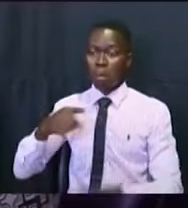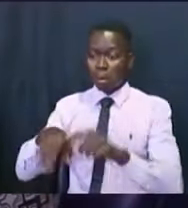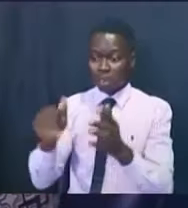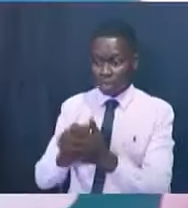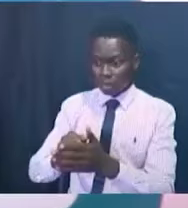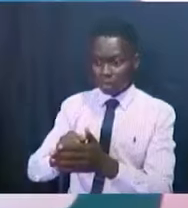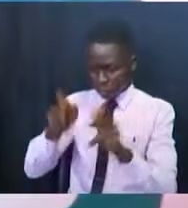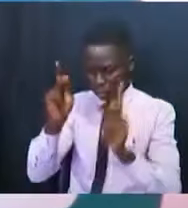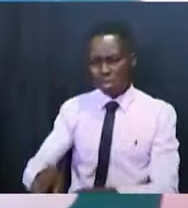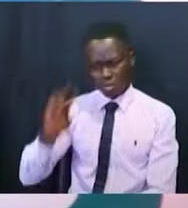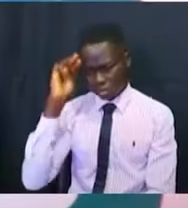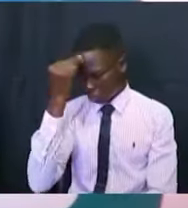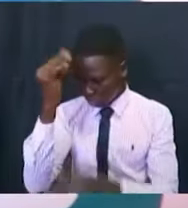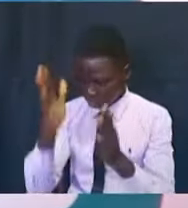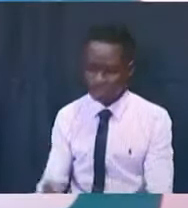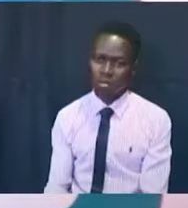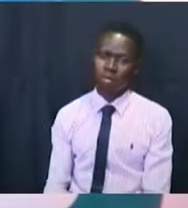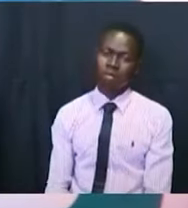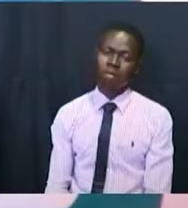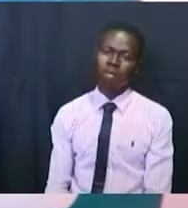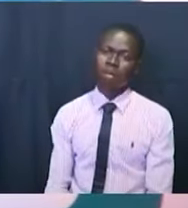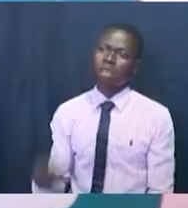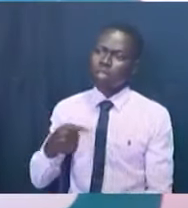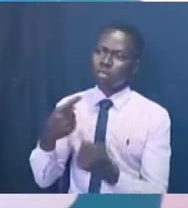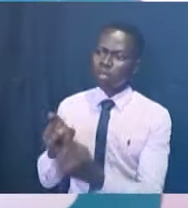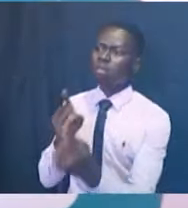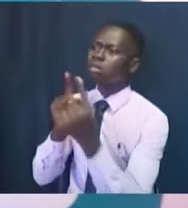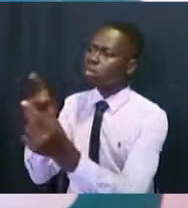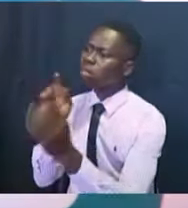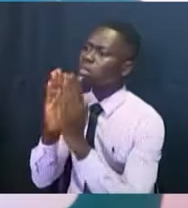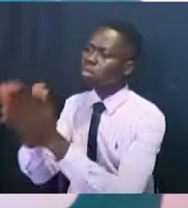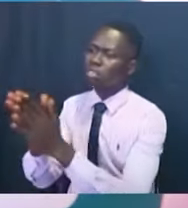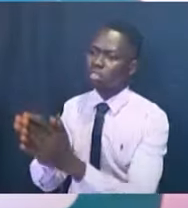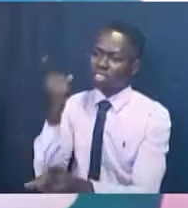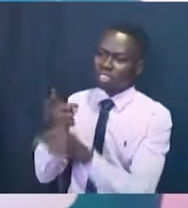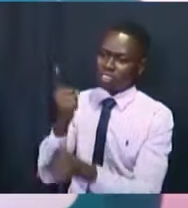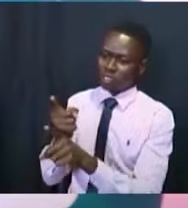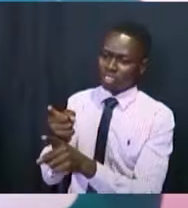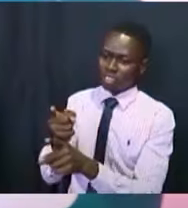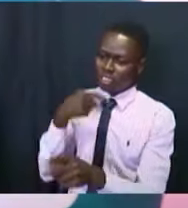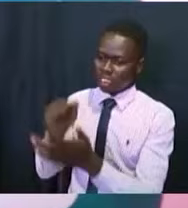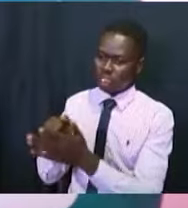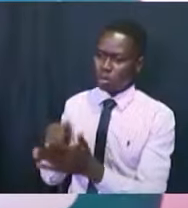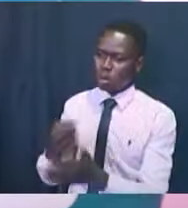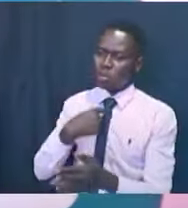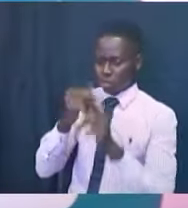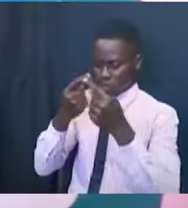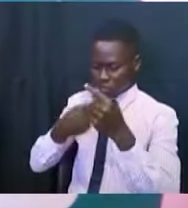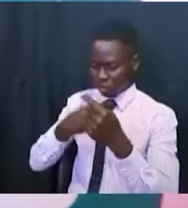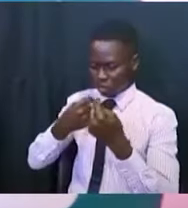by training. When confronted, he justified himself that he was